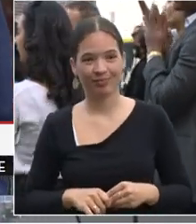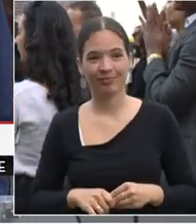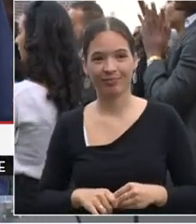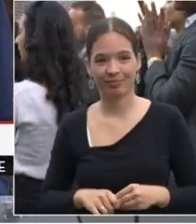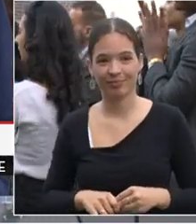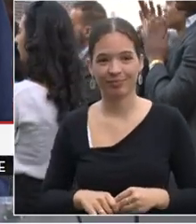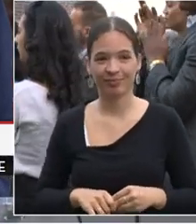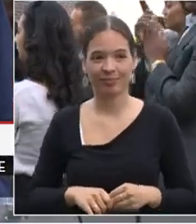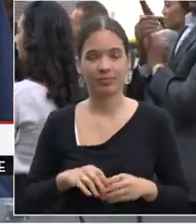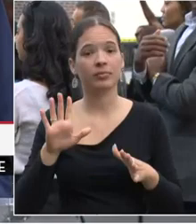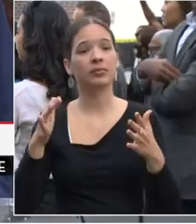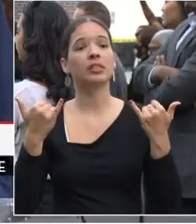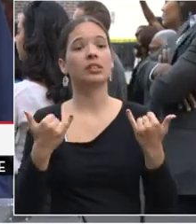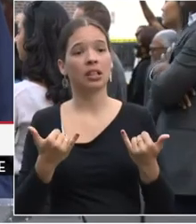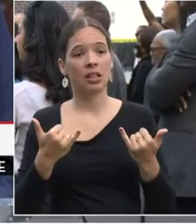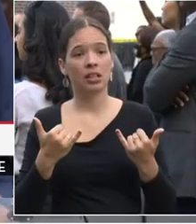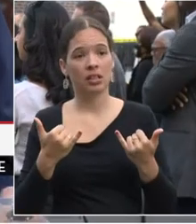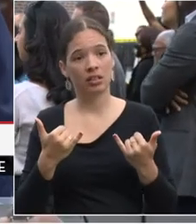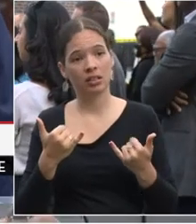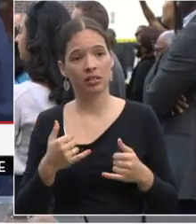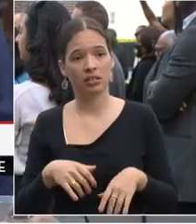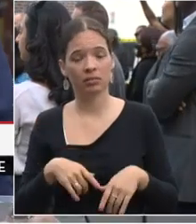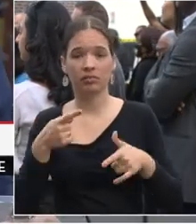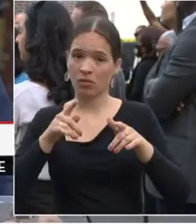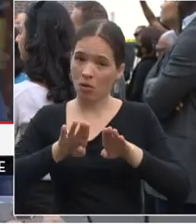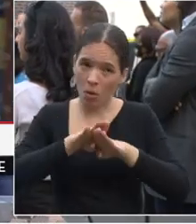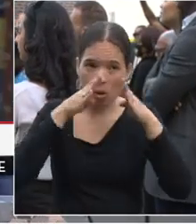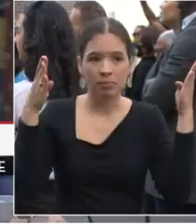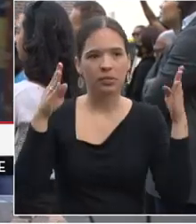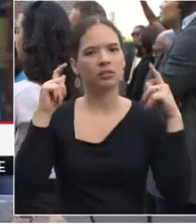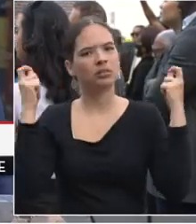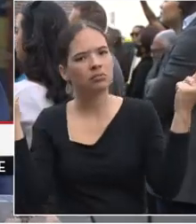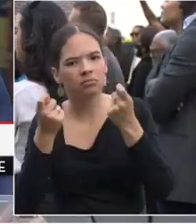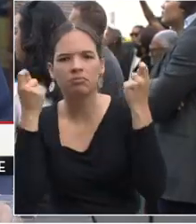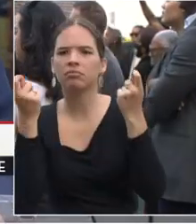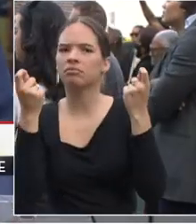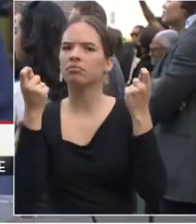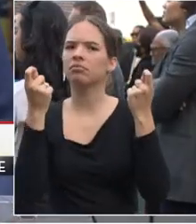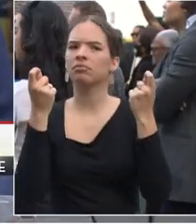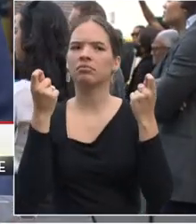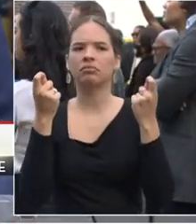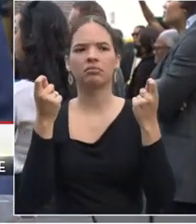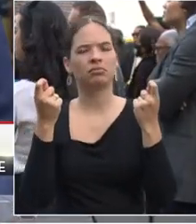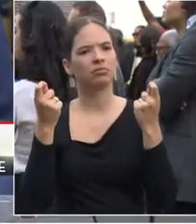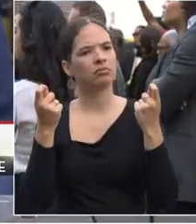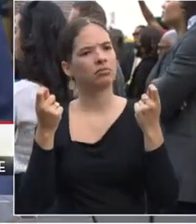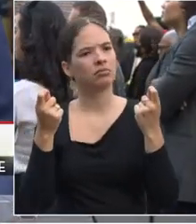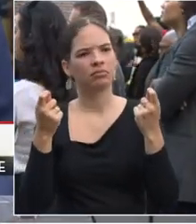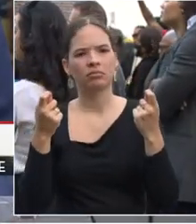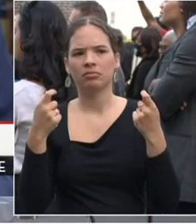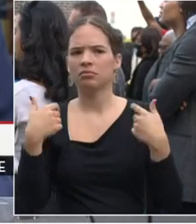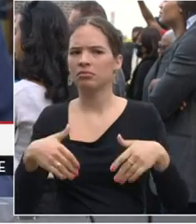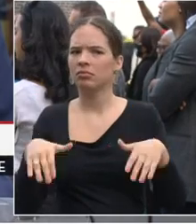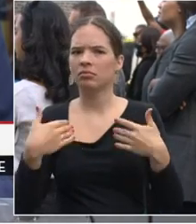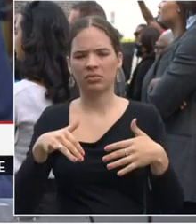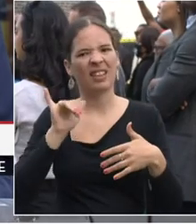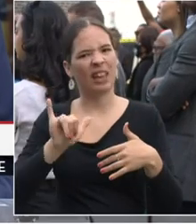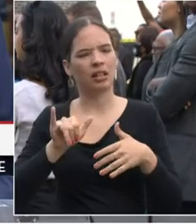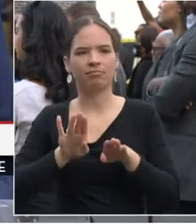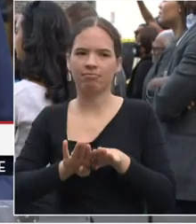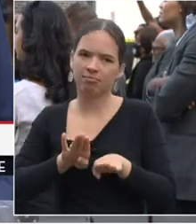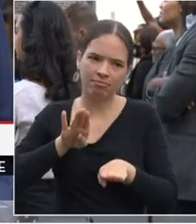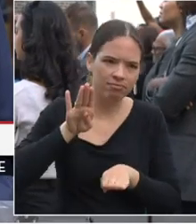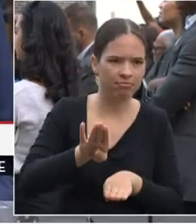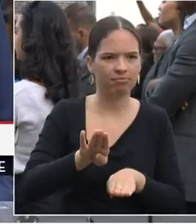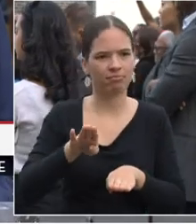Today's groundbreaking and celebration is yet another big step in ensuring that the future